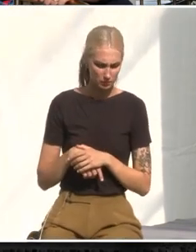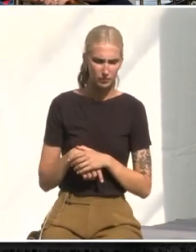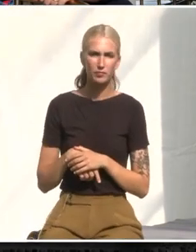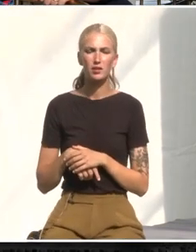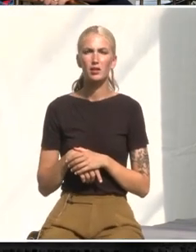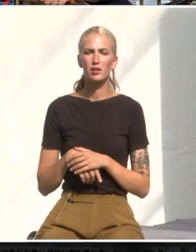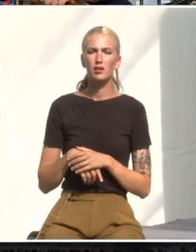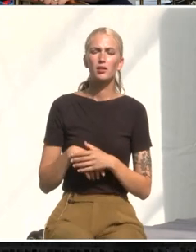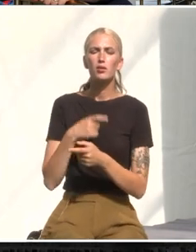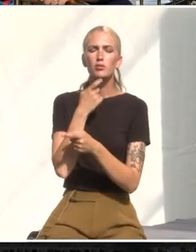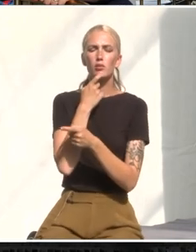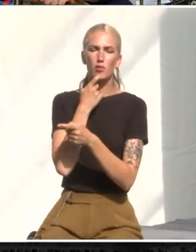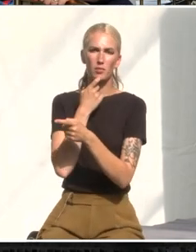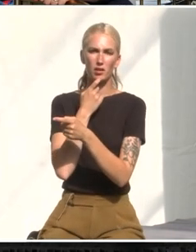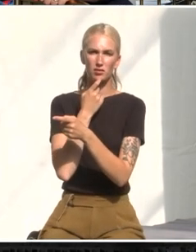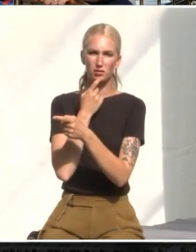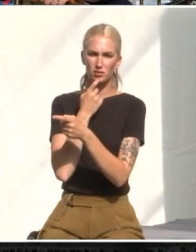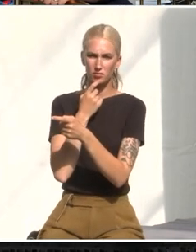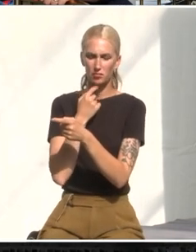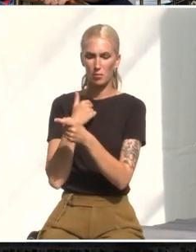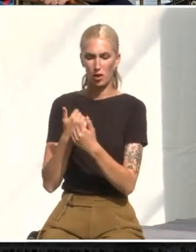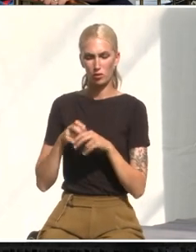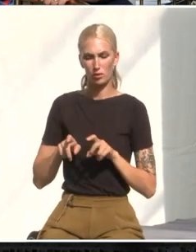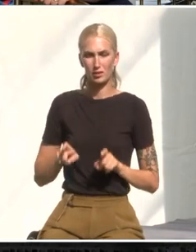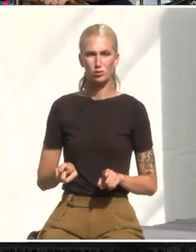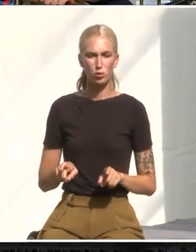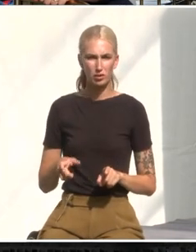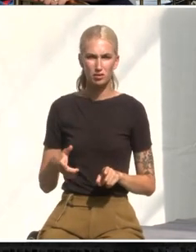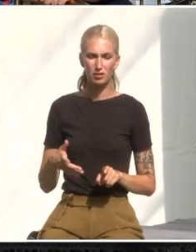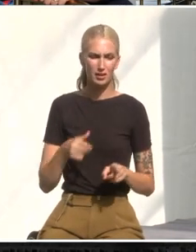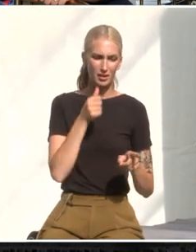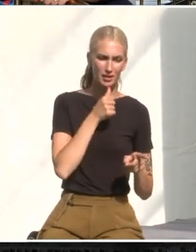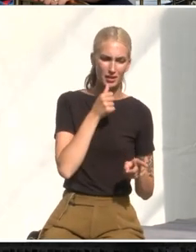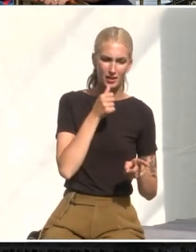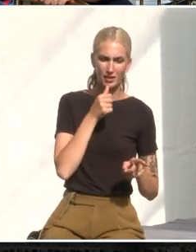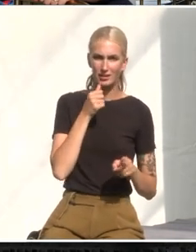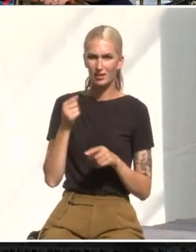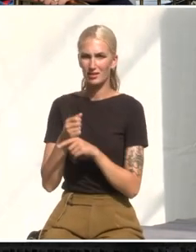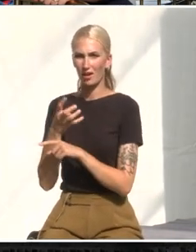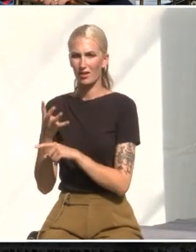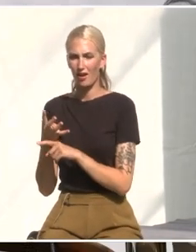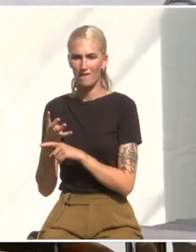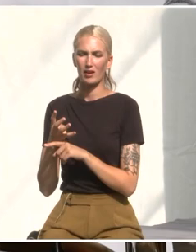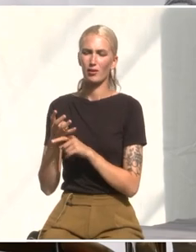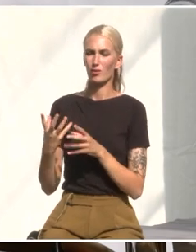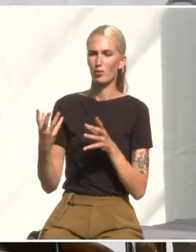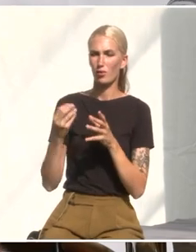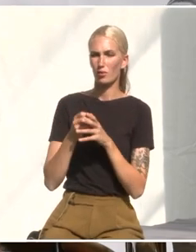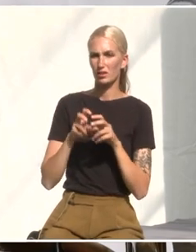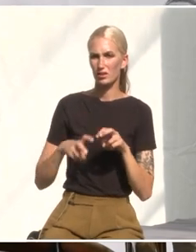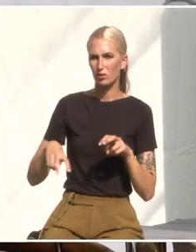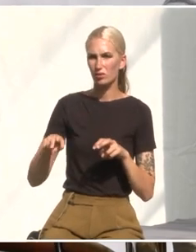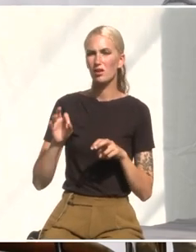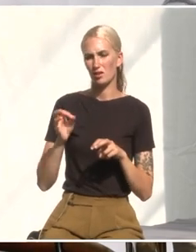Well, in Finland, as I sit here between Estonians and Scandinavians, well, our statistics are between those